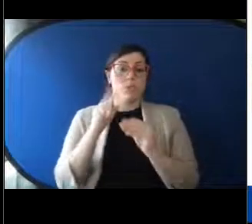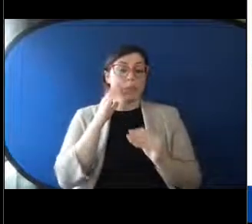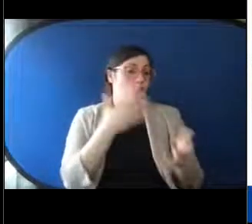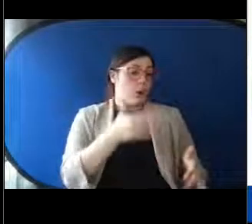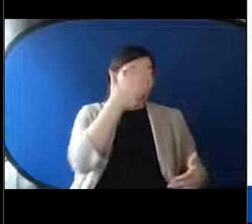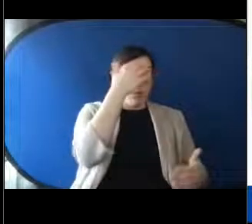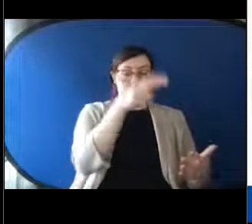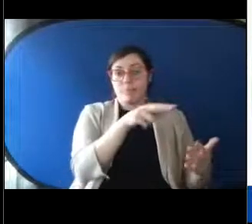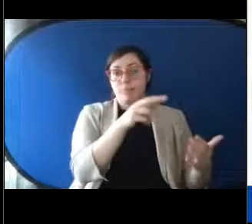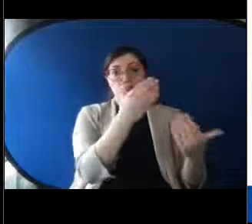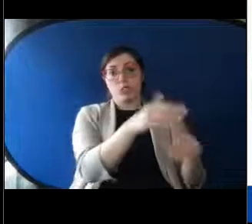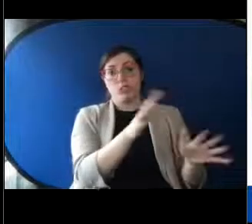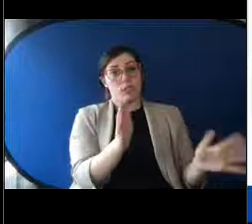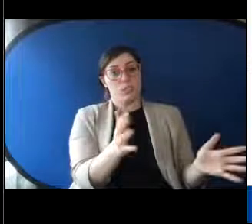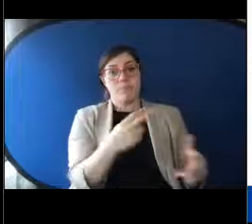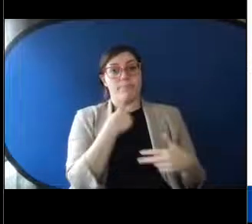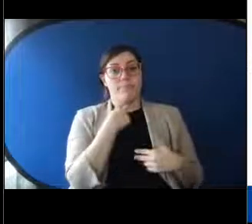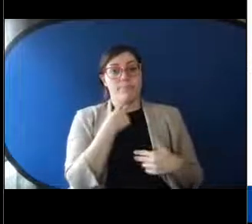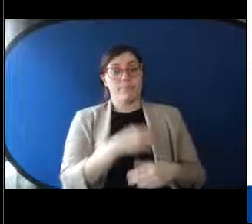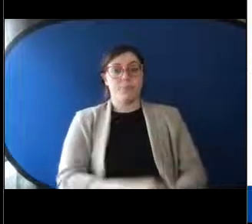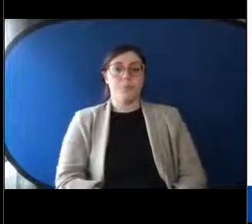license. Slide, please.